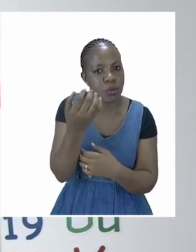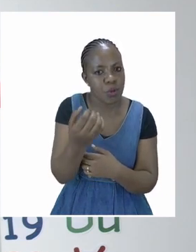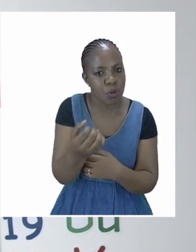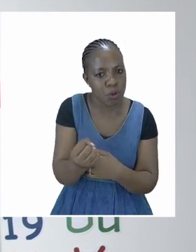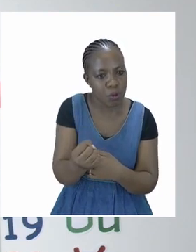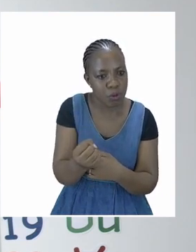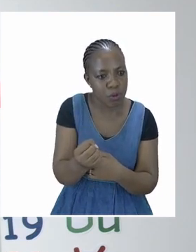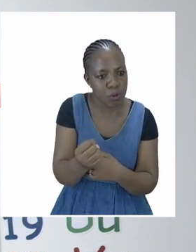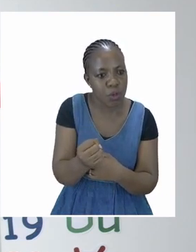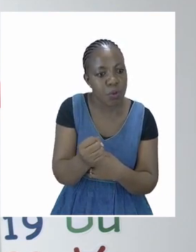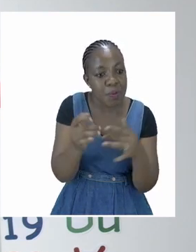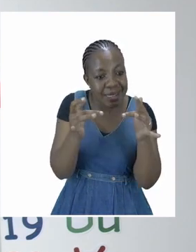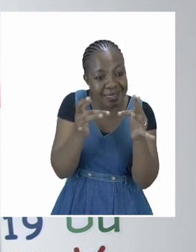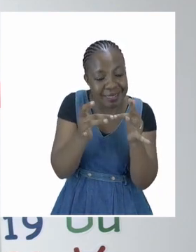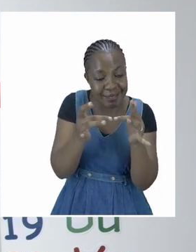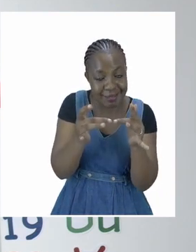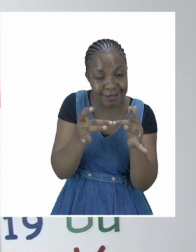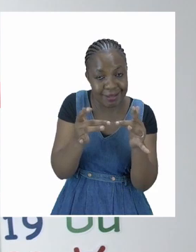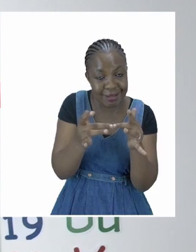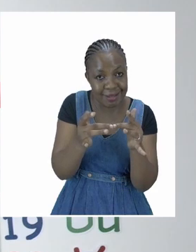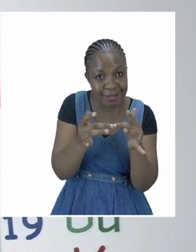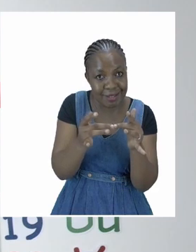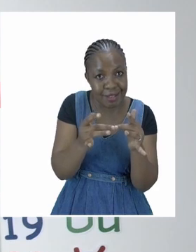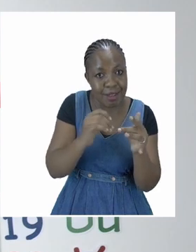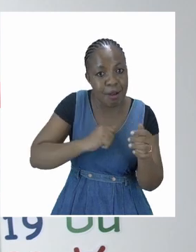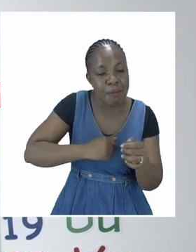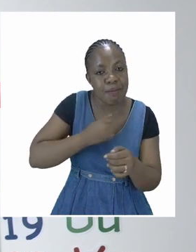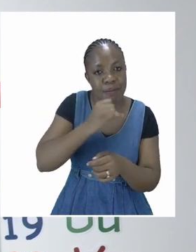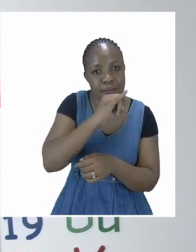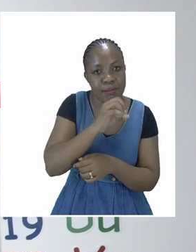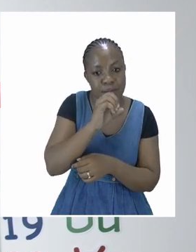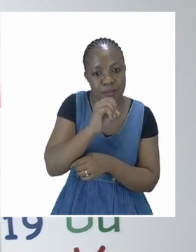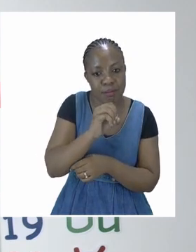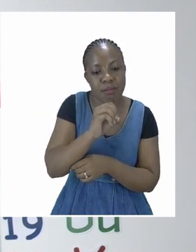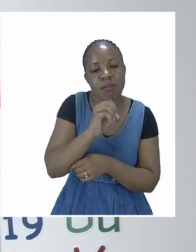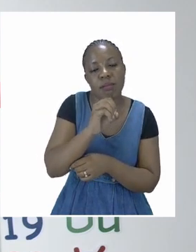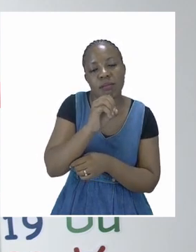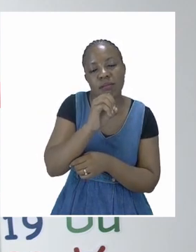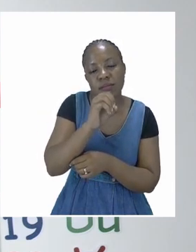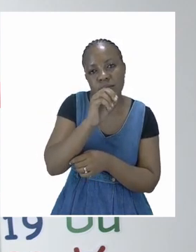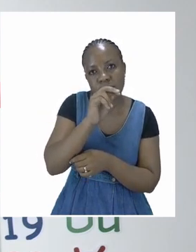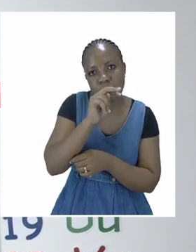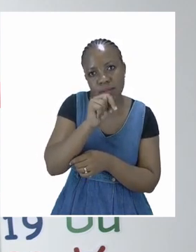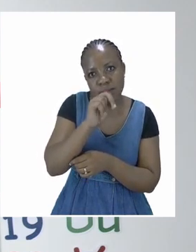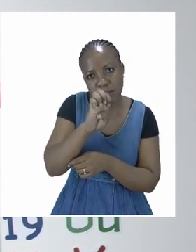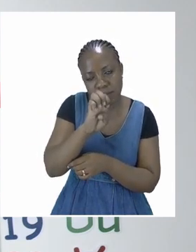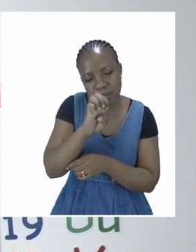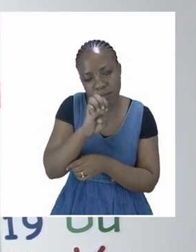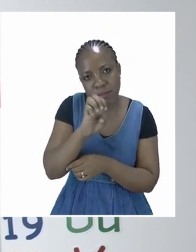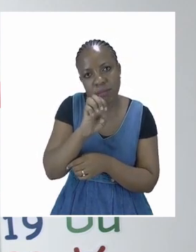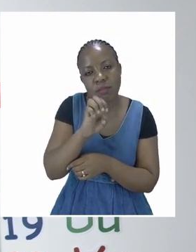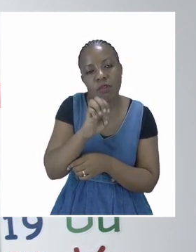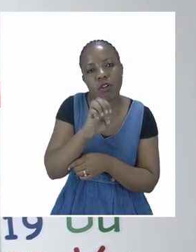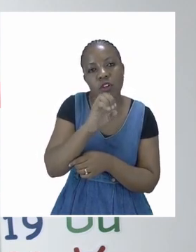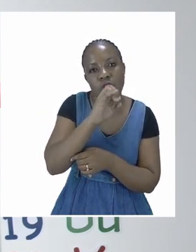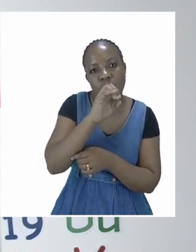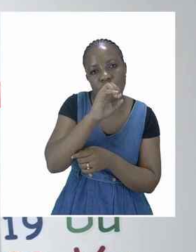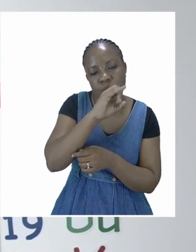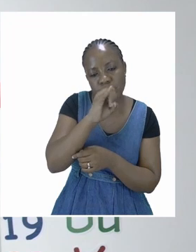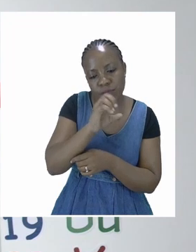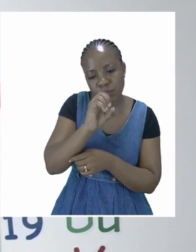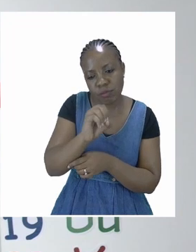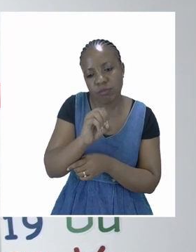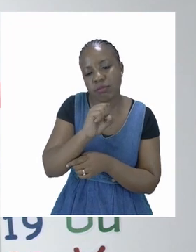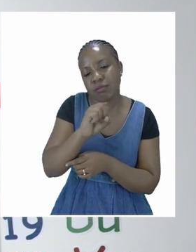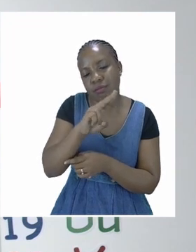our online platforms, MyZone and Zoshi Facebook pages, and in addition,